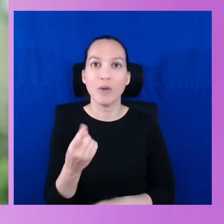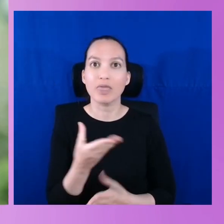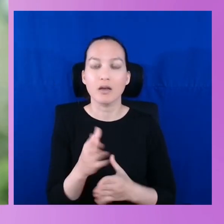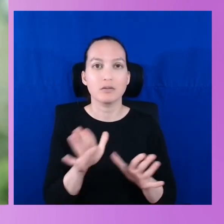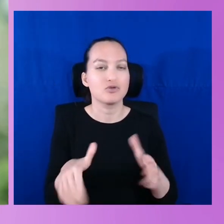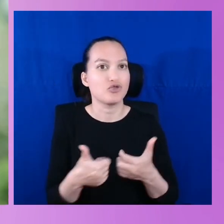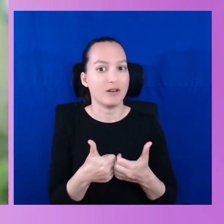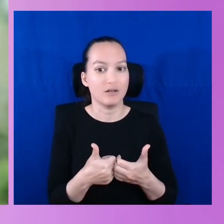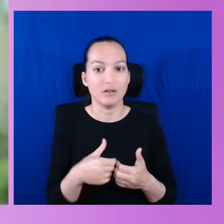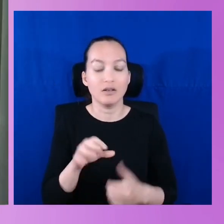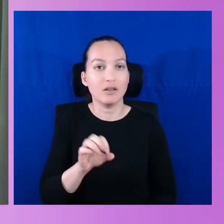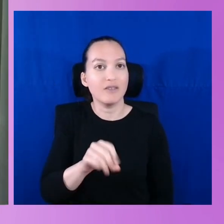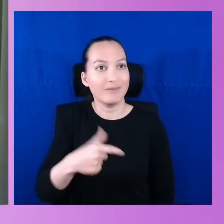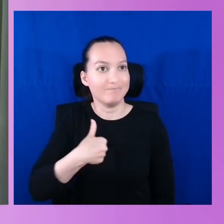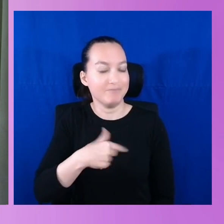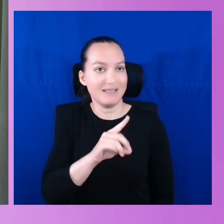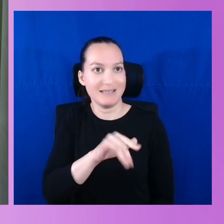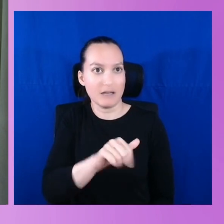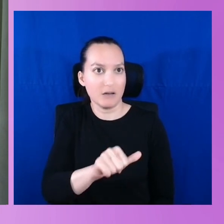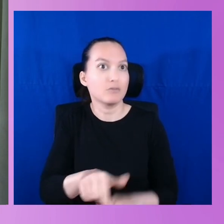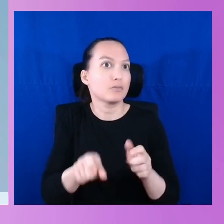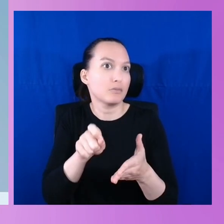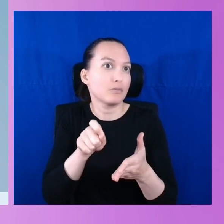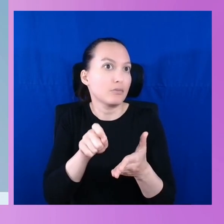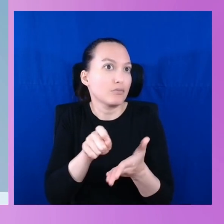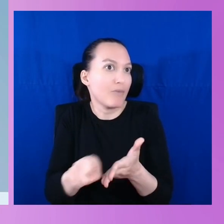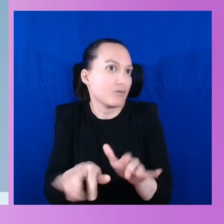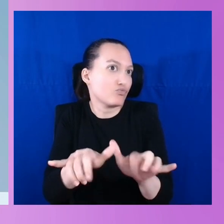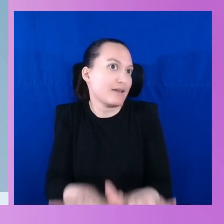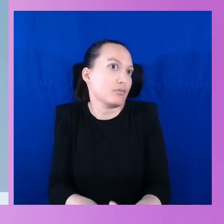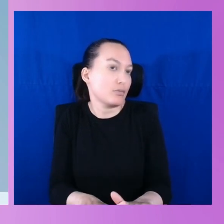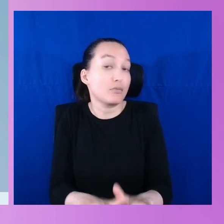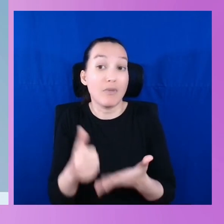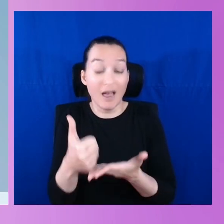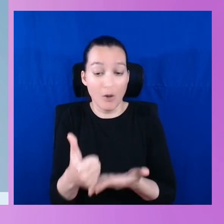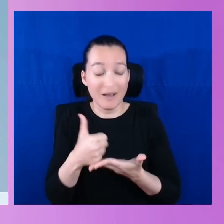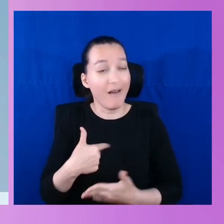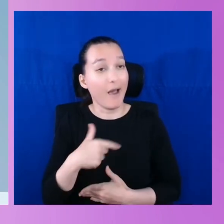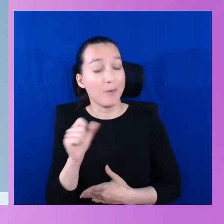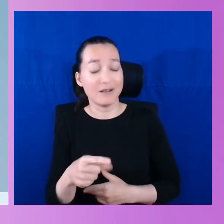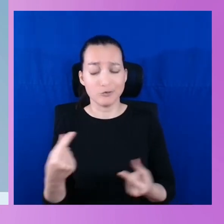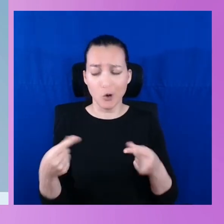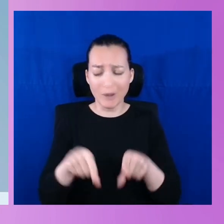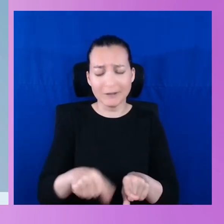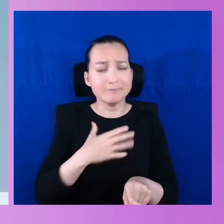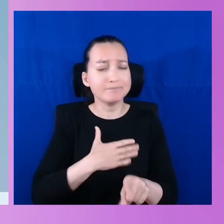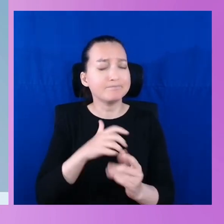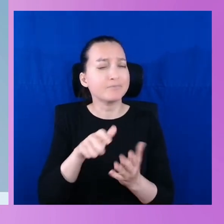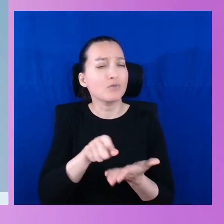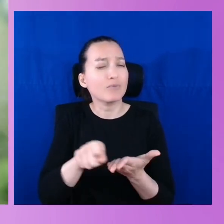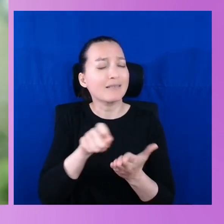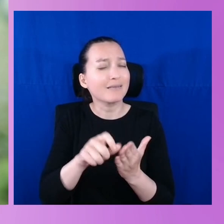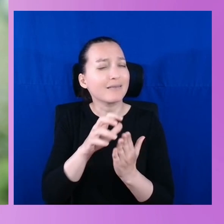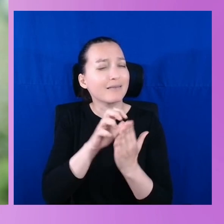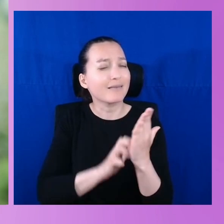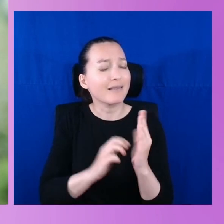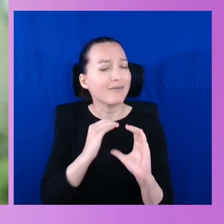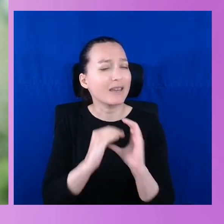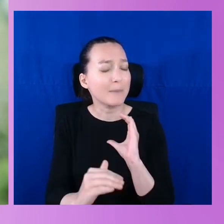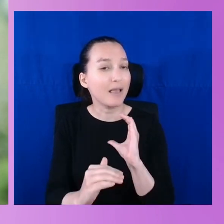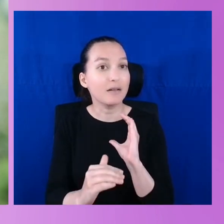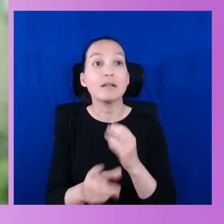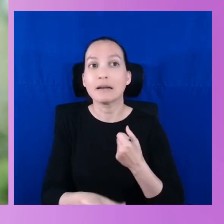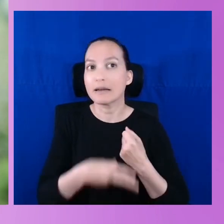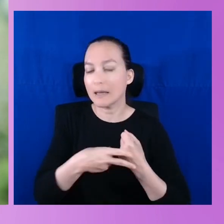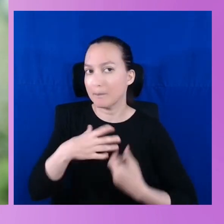have dyslexia is writing. So to help with that, I will ask Copilot to write a draft email. I'm going to ask it to still keep my tone